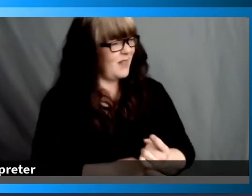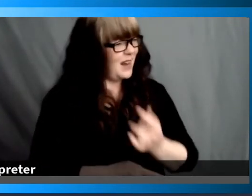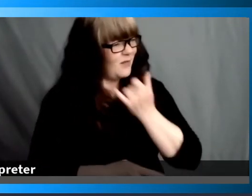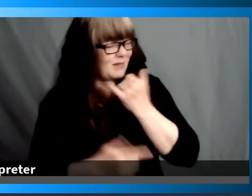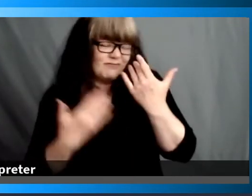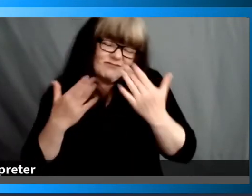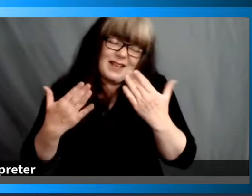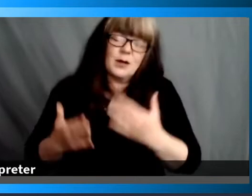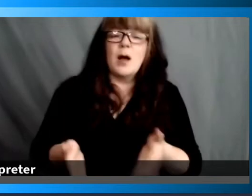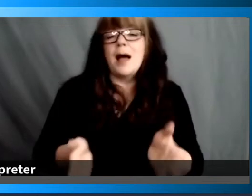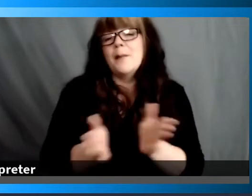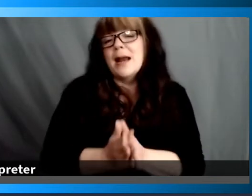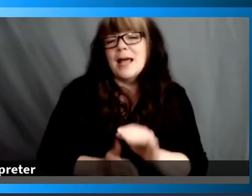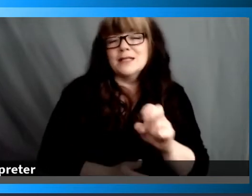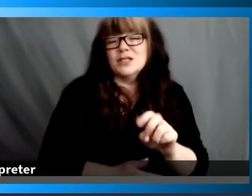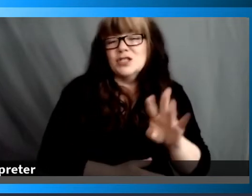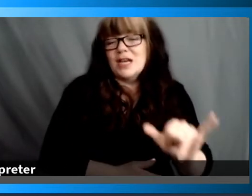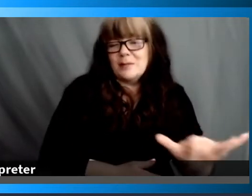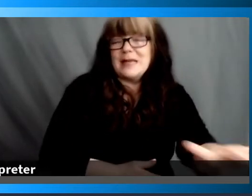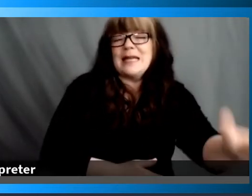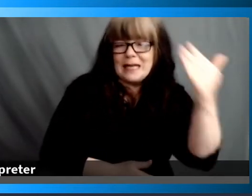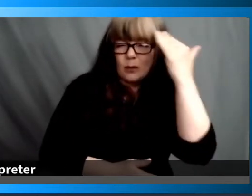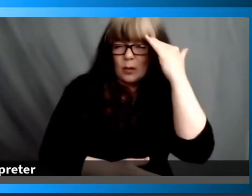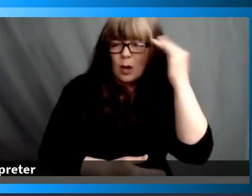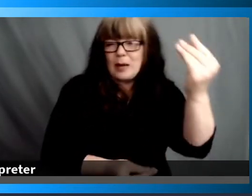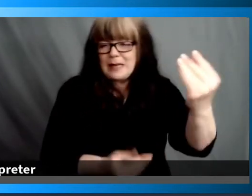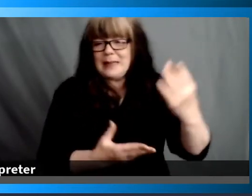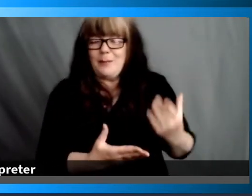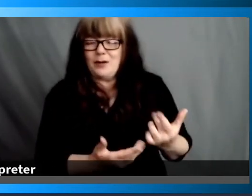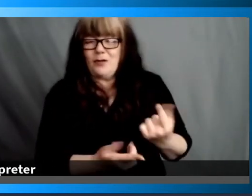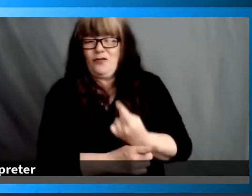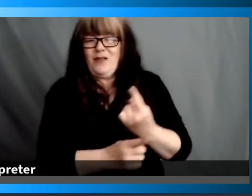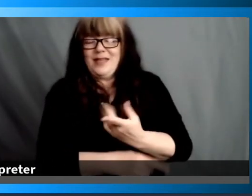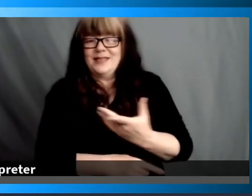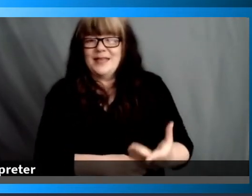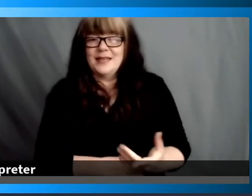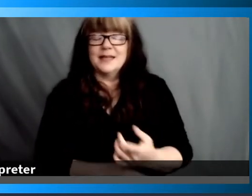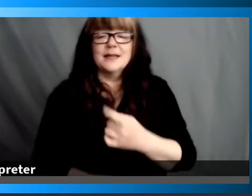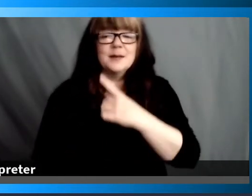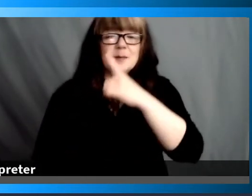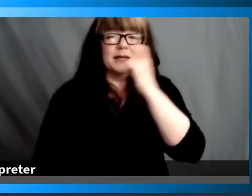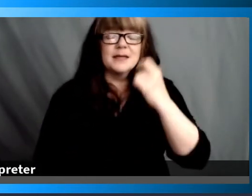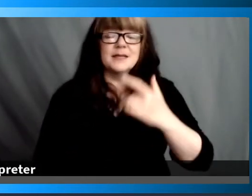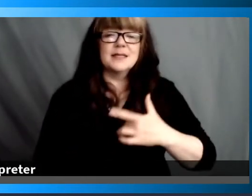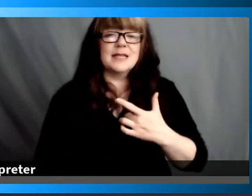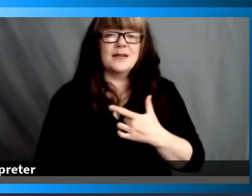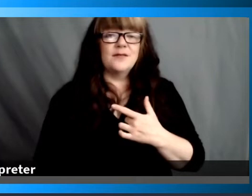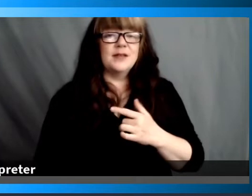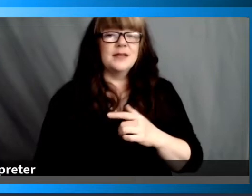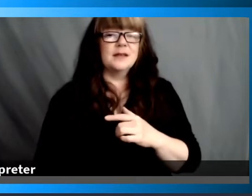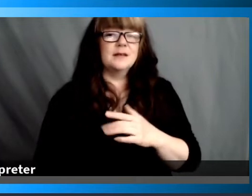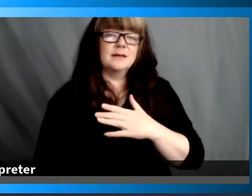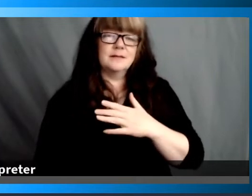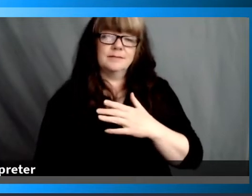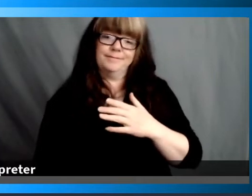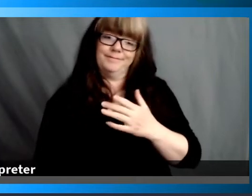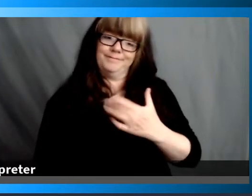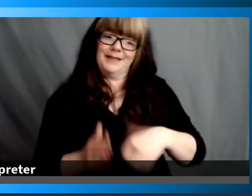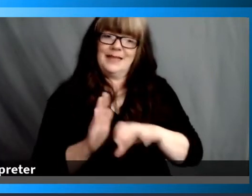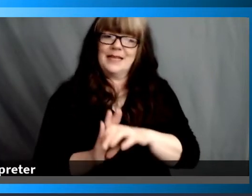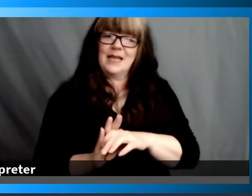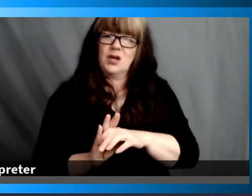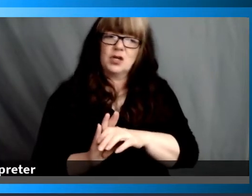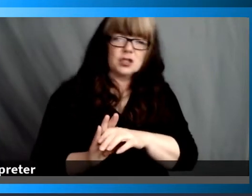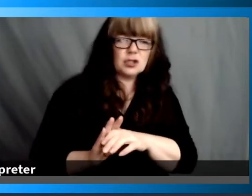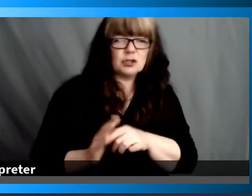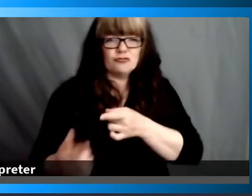Let me ask Jeremy. He'll point me in the right direction, because I feel like she struggles a lot with that. She's jaded. She's been